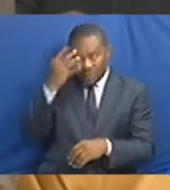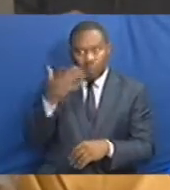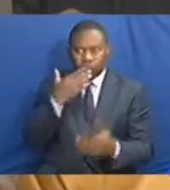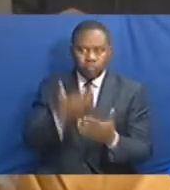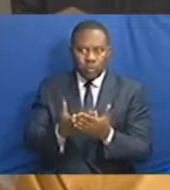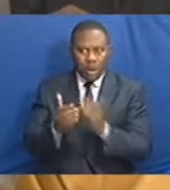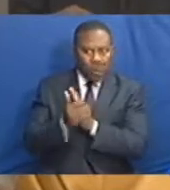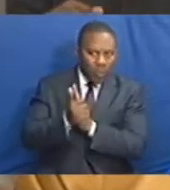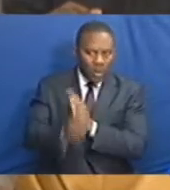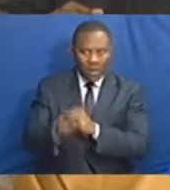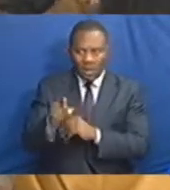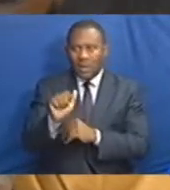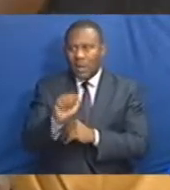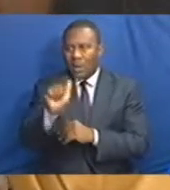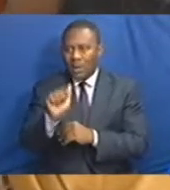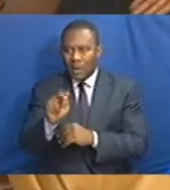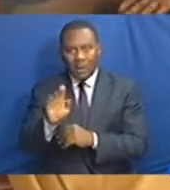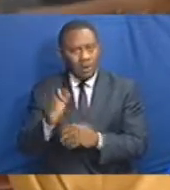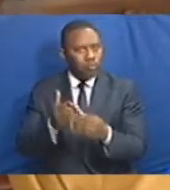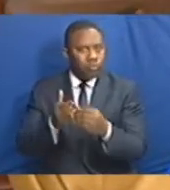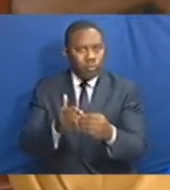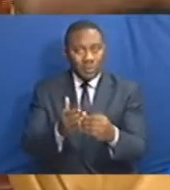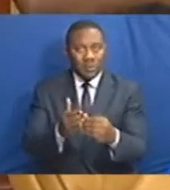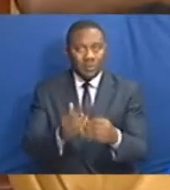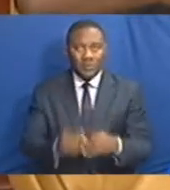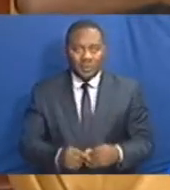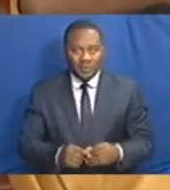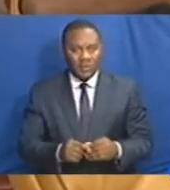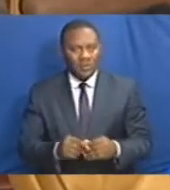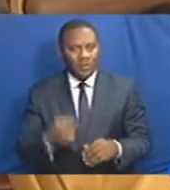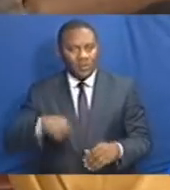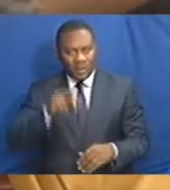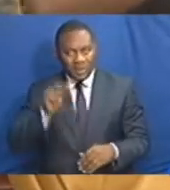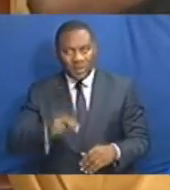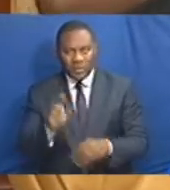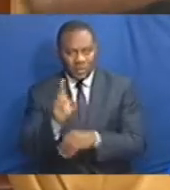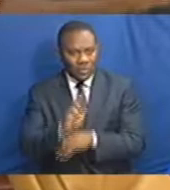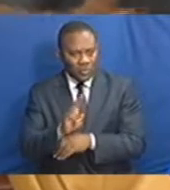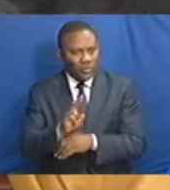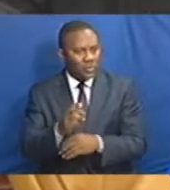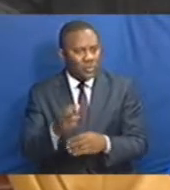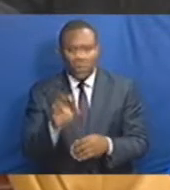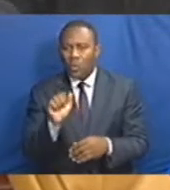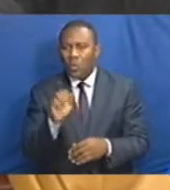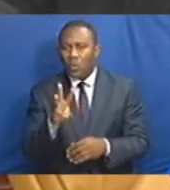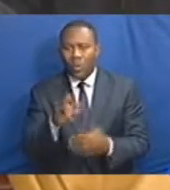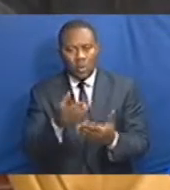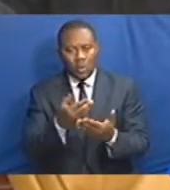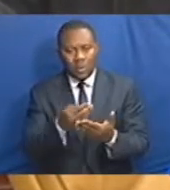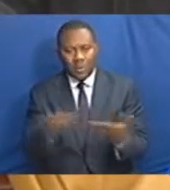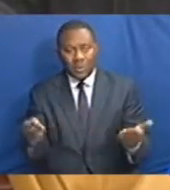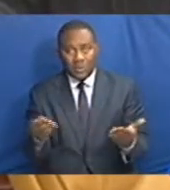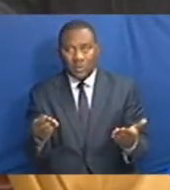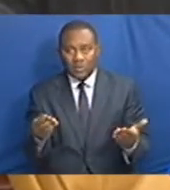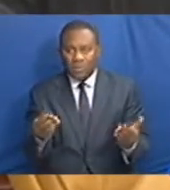this country is fully industrialized by using the raw materials which are in abundance in this country.